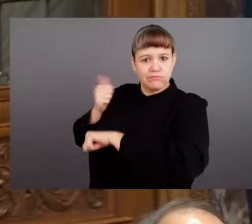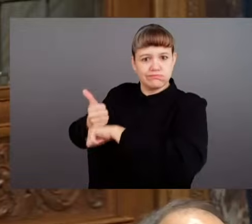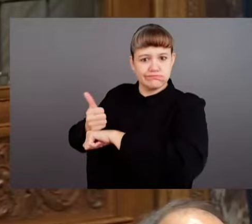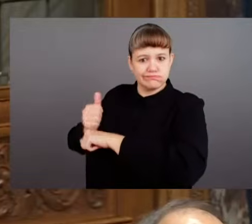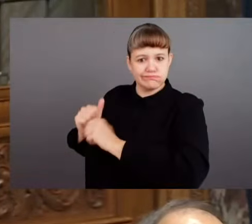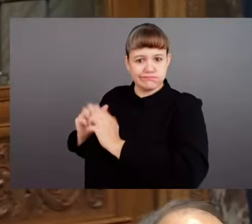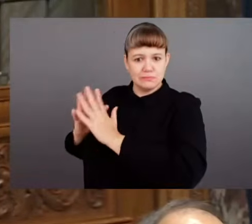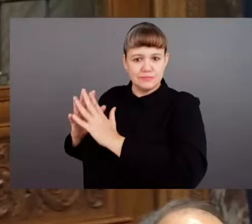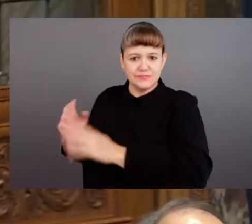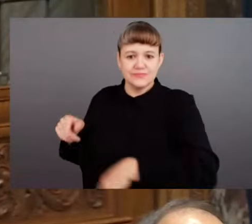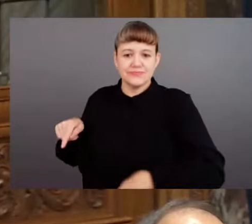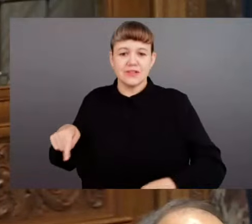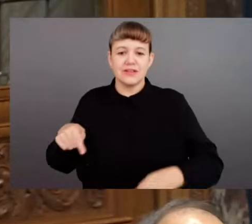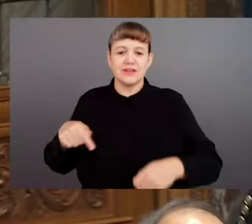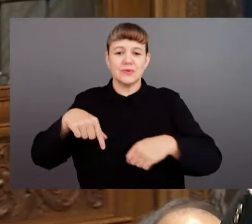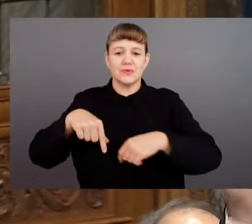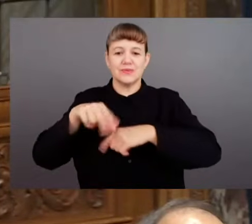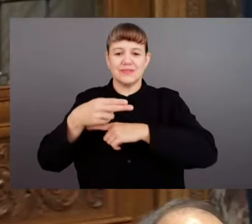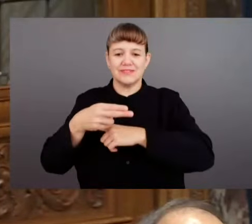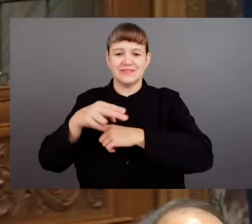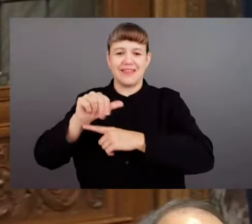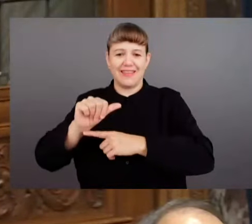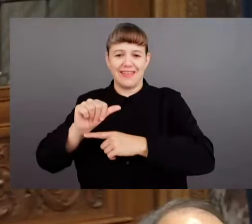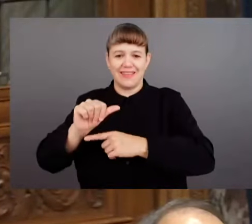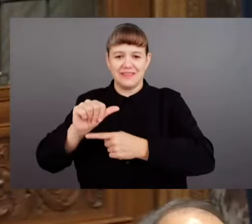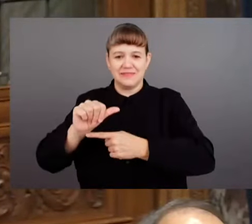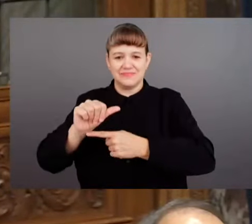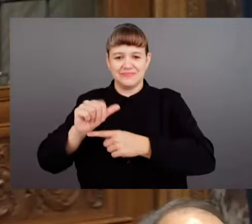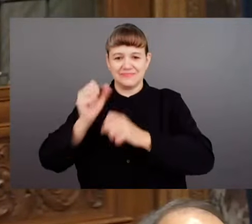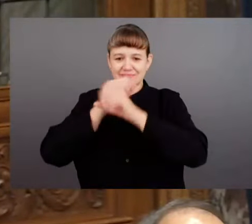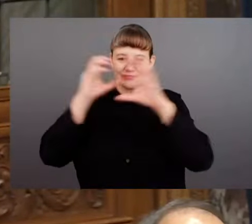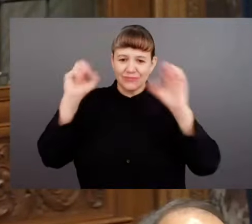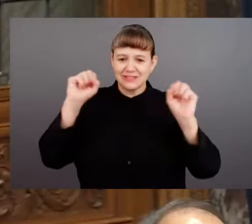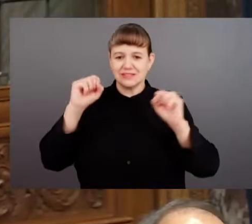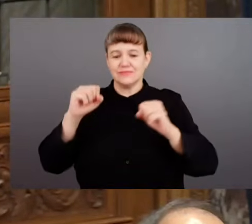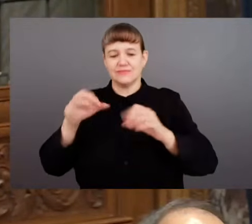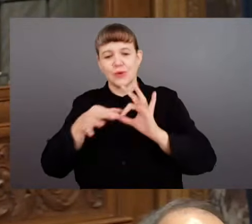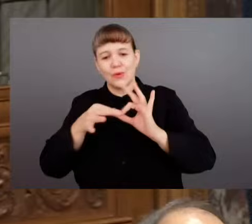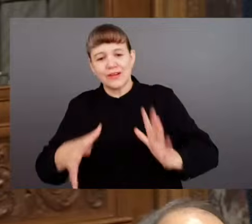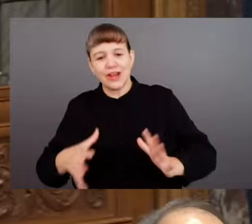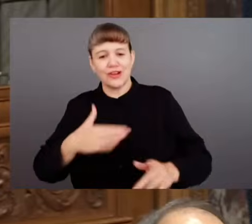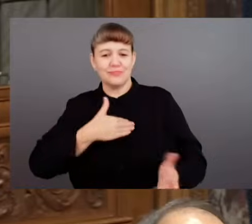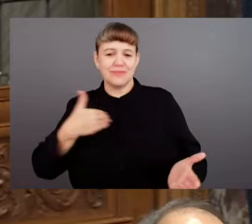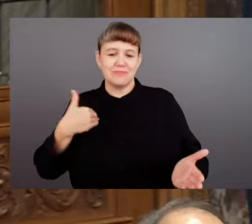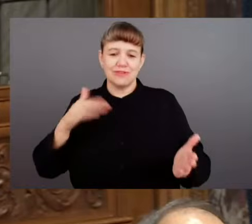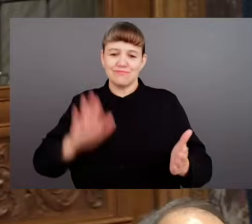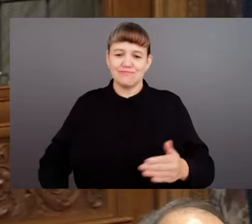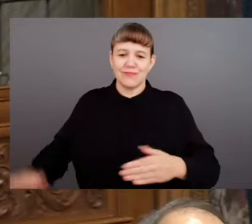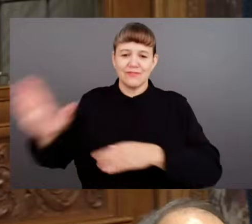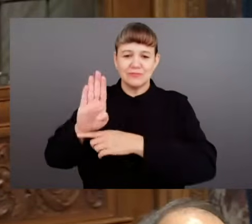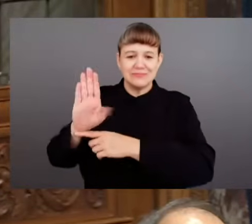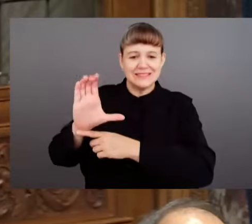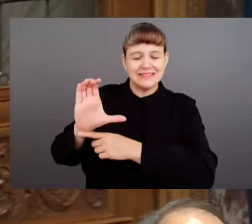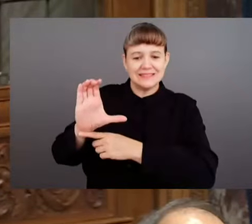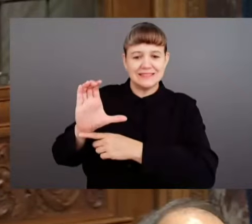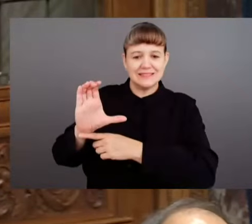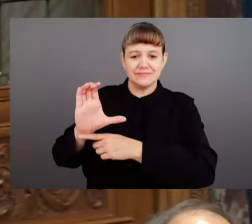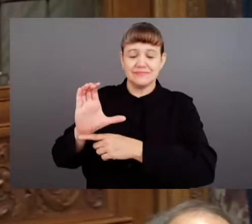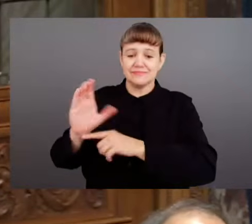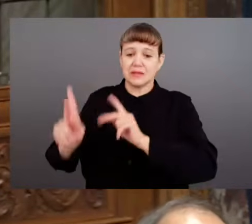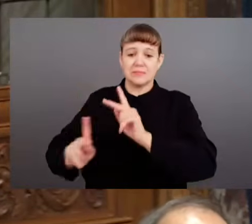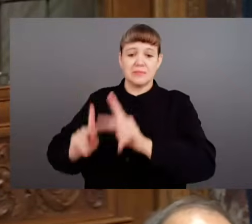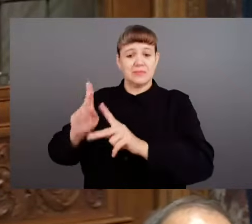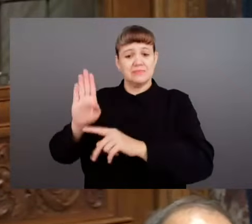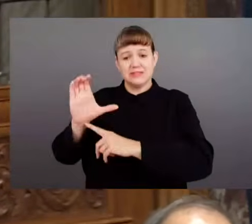in both Quesnel and the province. The people of British Columbia owe you a tremendous debt of gratitude for your compassionate care and excellent support. Thank you, Mr.